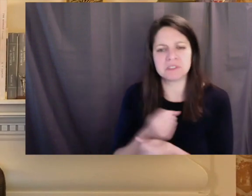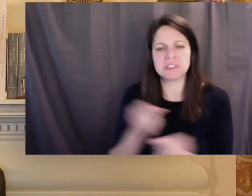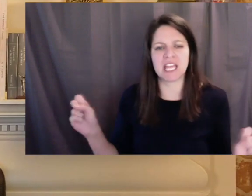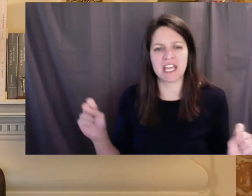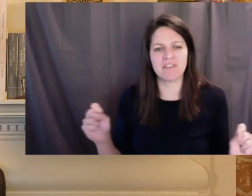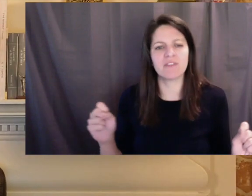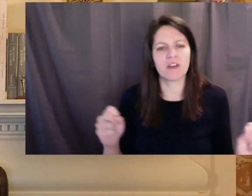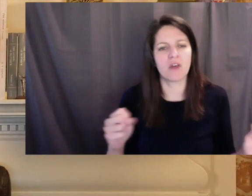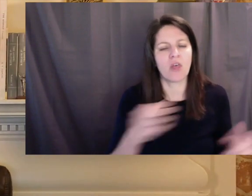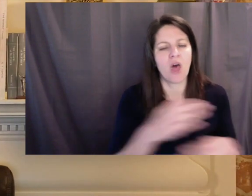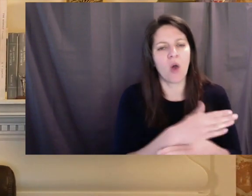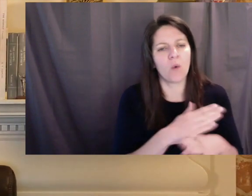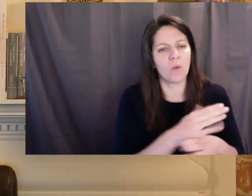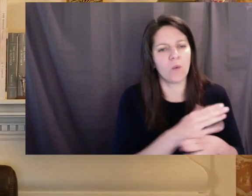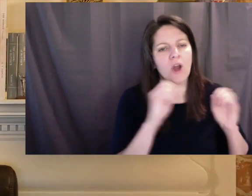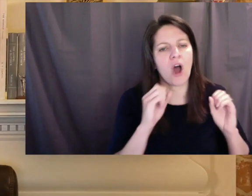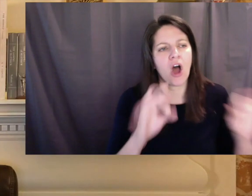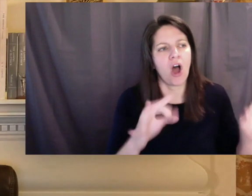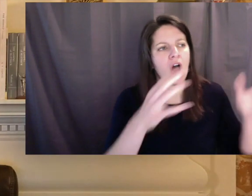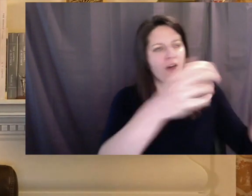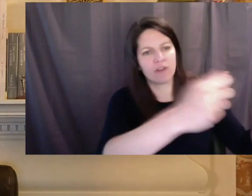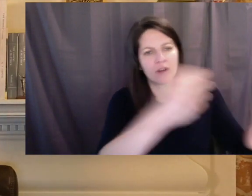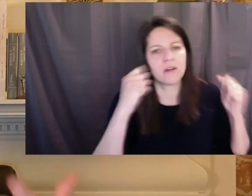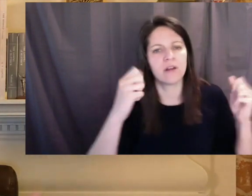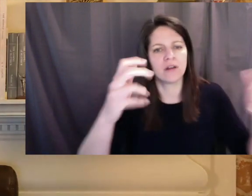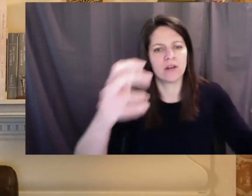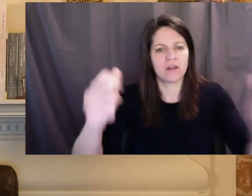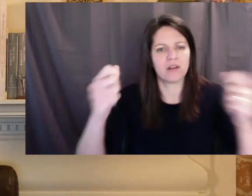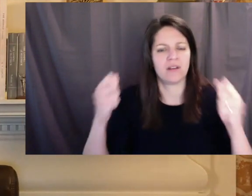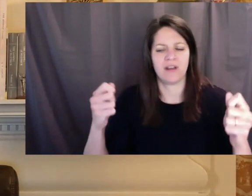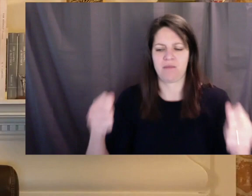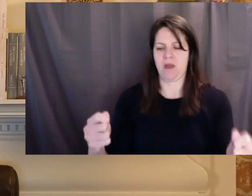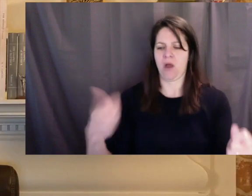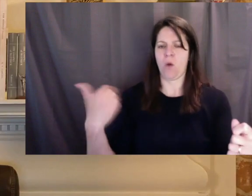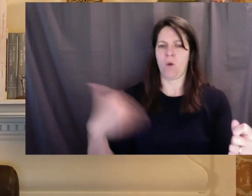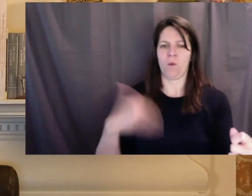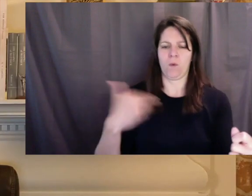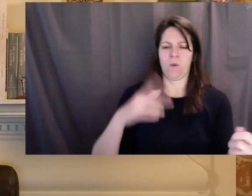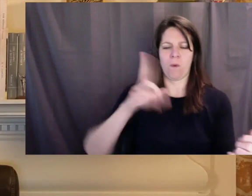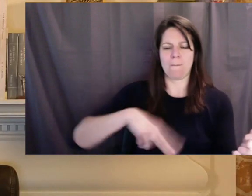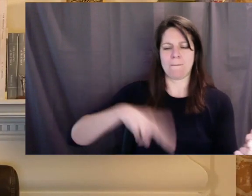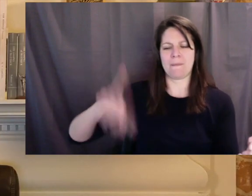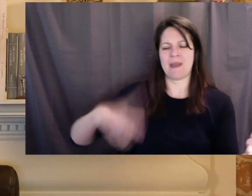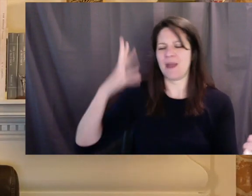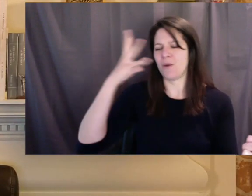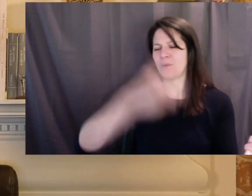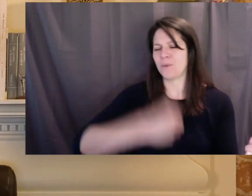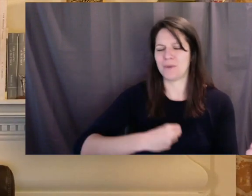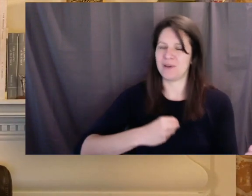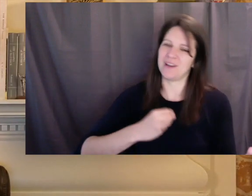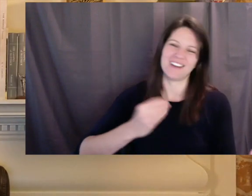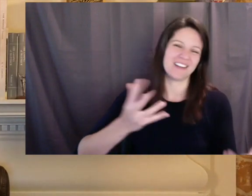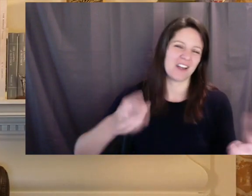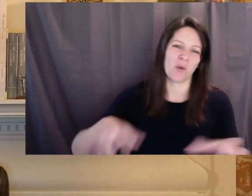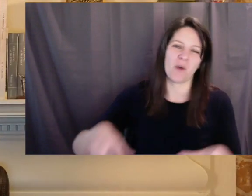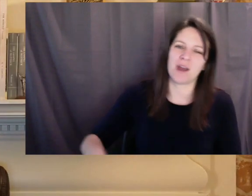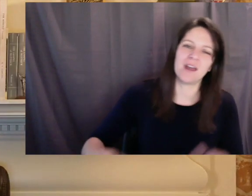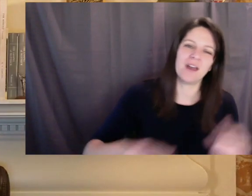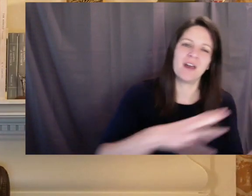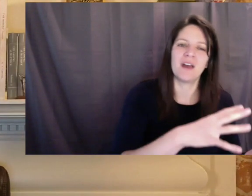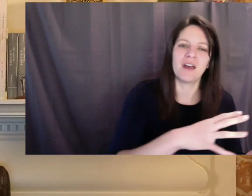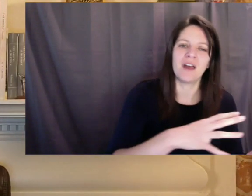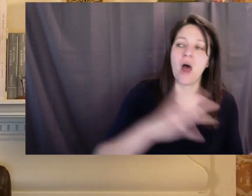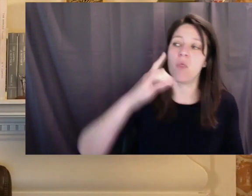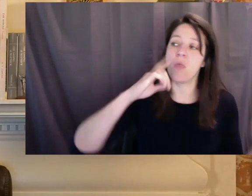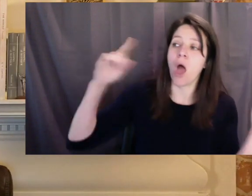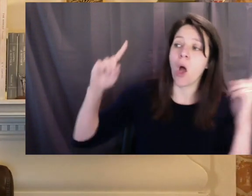that the windows weren't in threat anymore, they began to take these boards down. But the paintings on them were so remarkable